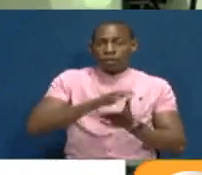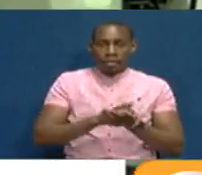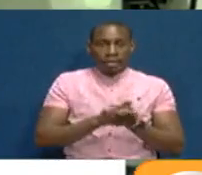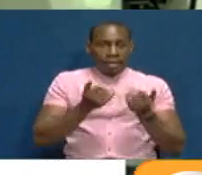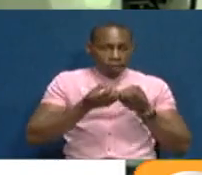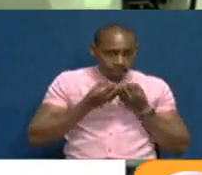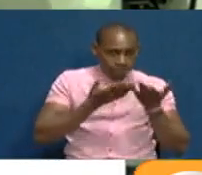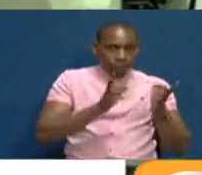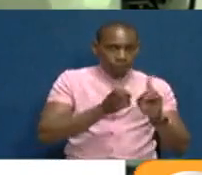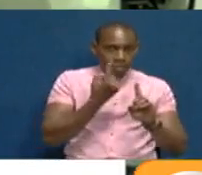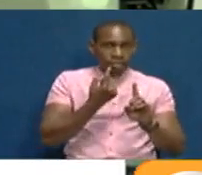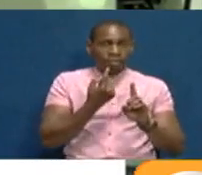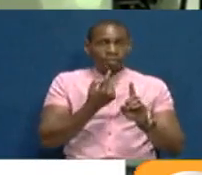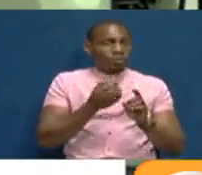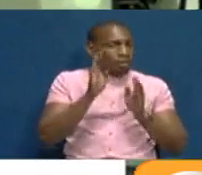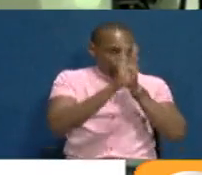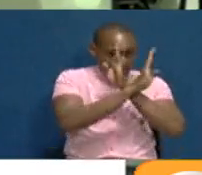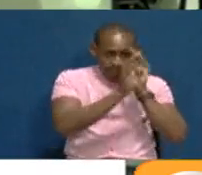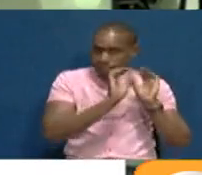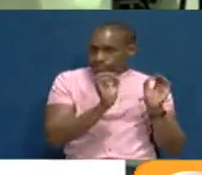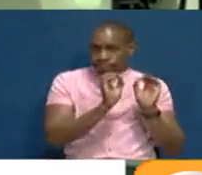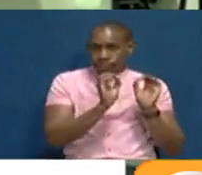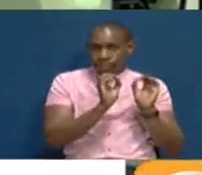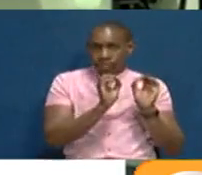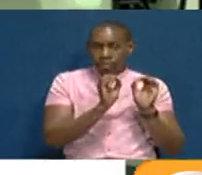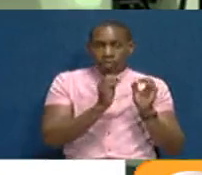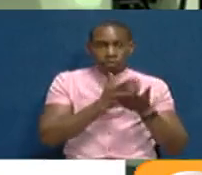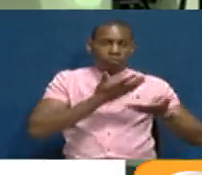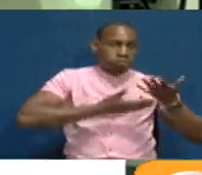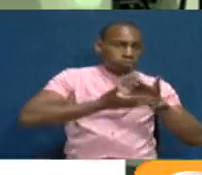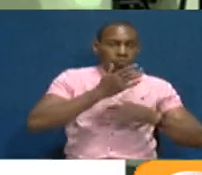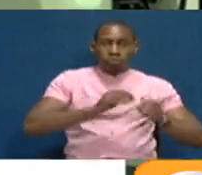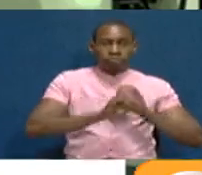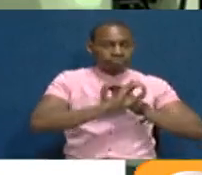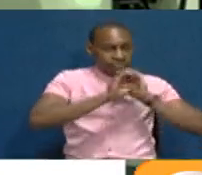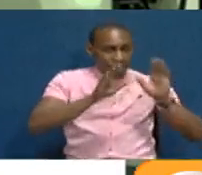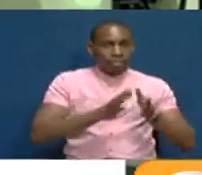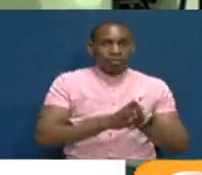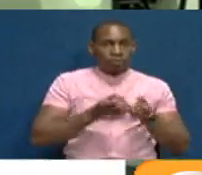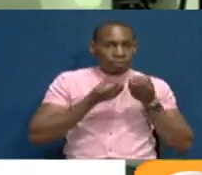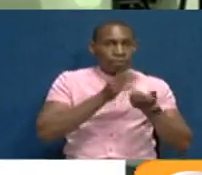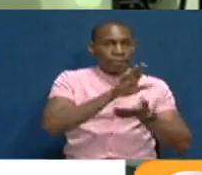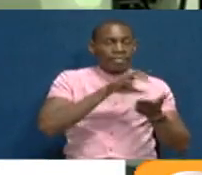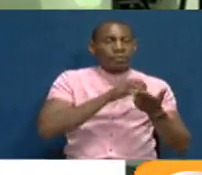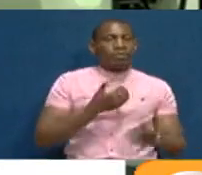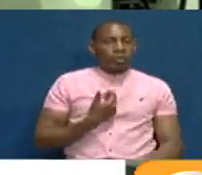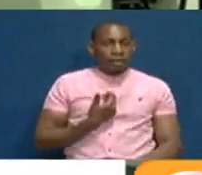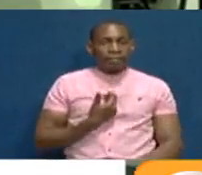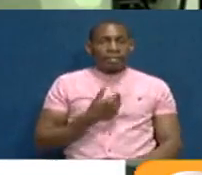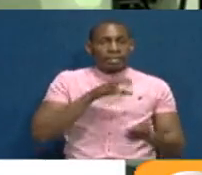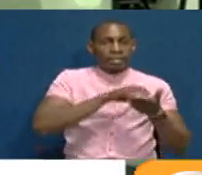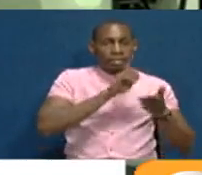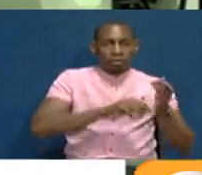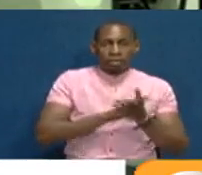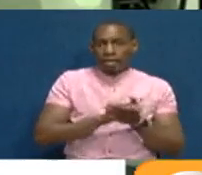inform without hiding. You get frank and say, this is the situation. The situation is